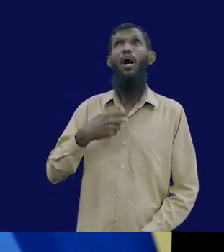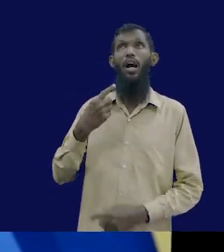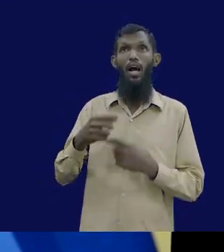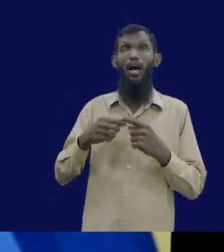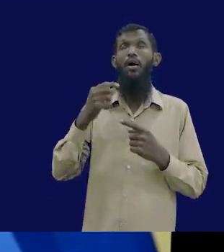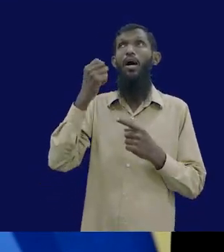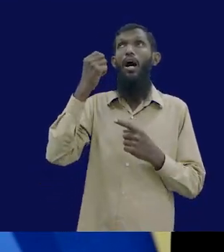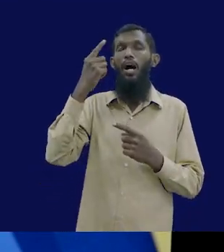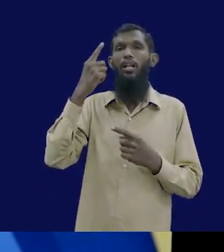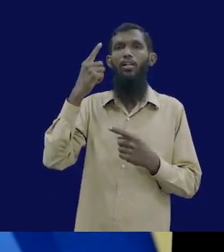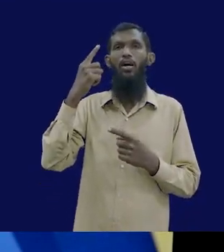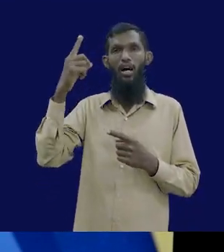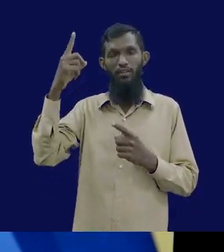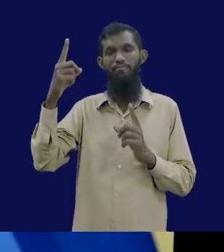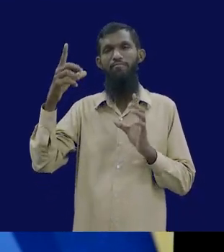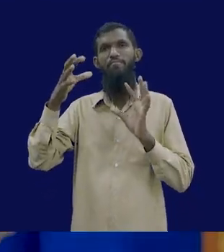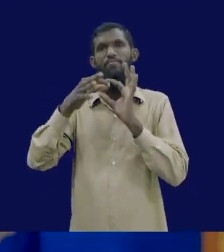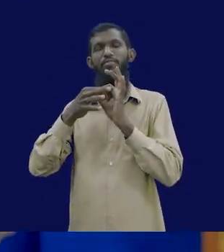Allah subhanahu wa ta'ala.